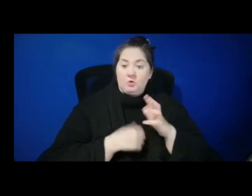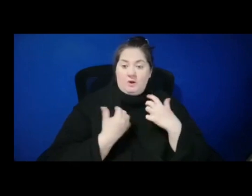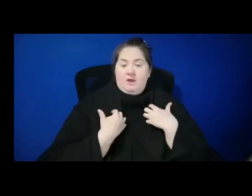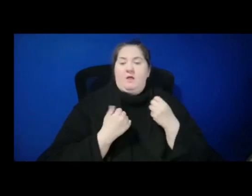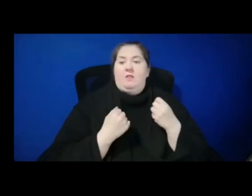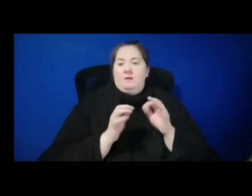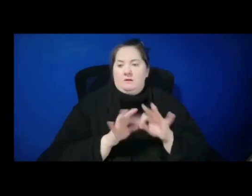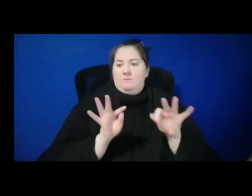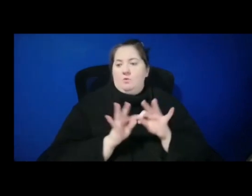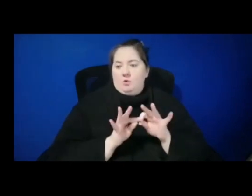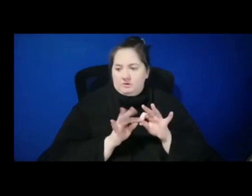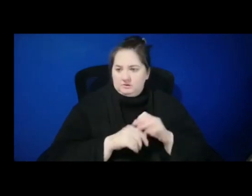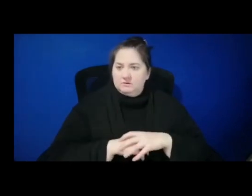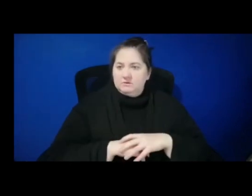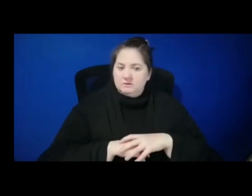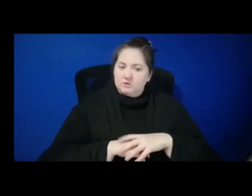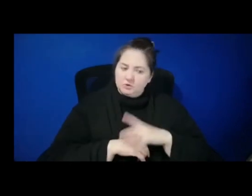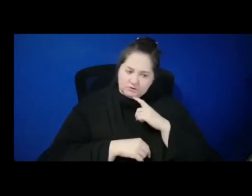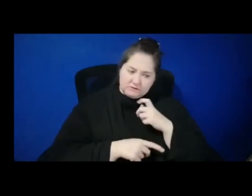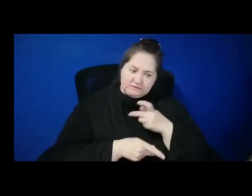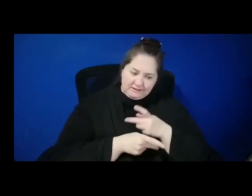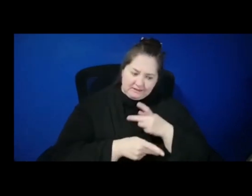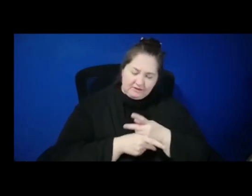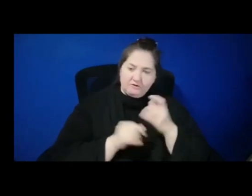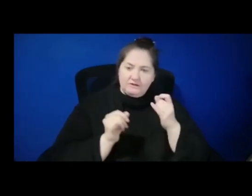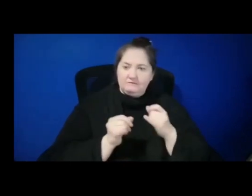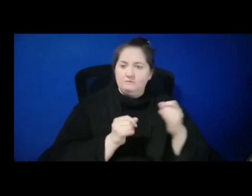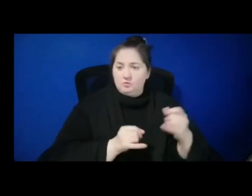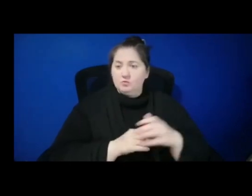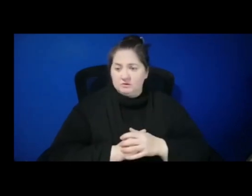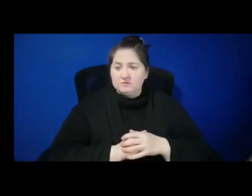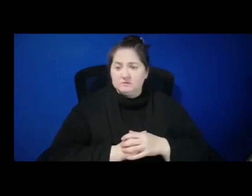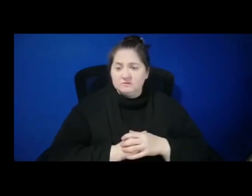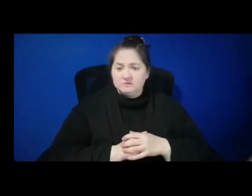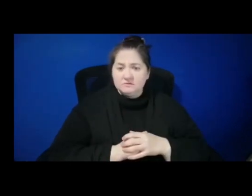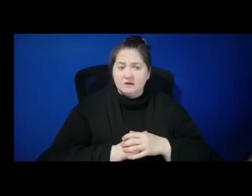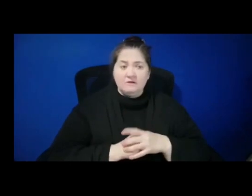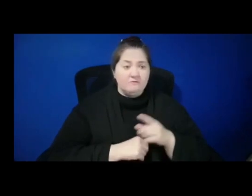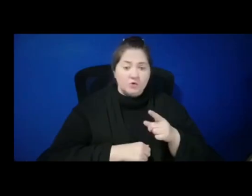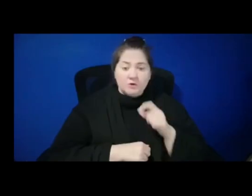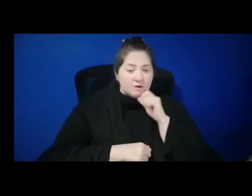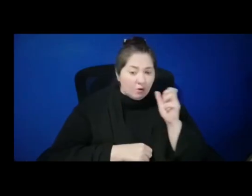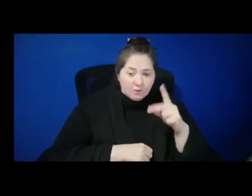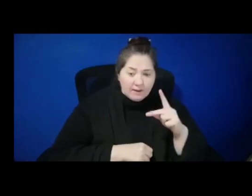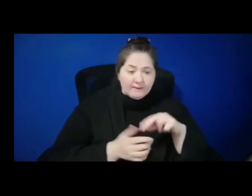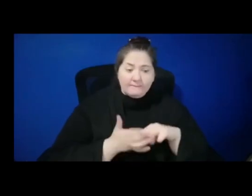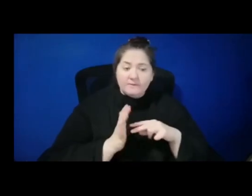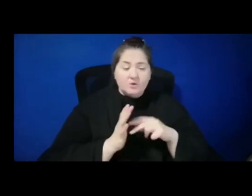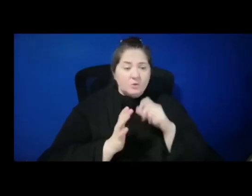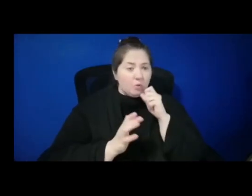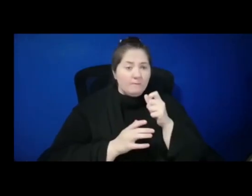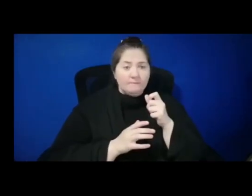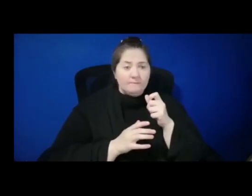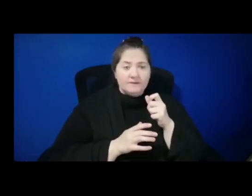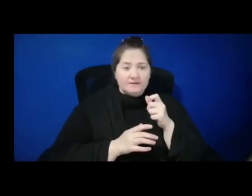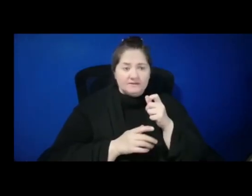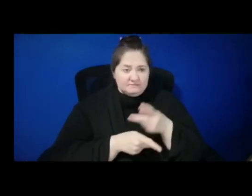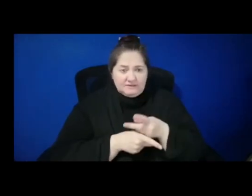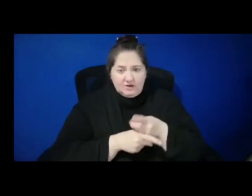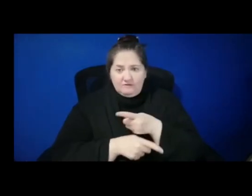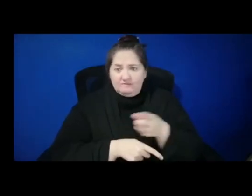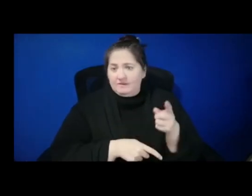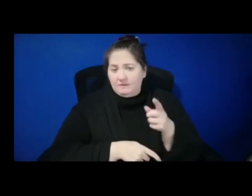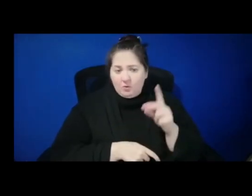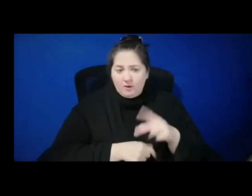important because you are taking care of our individuals. And if you're not okay, you're not going to be treating them okay.